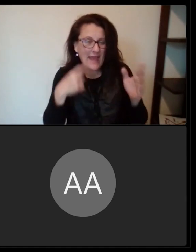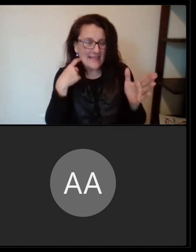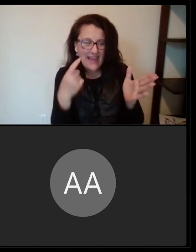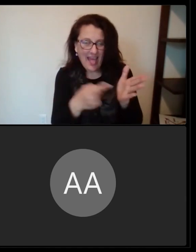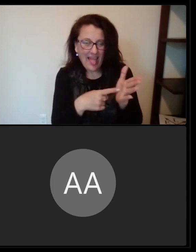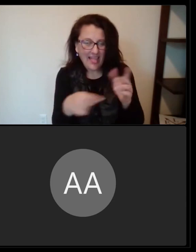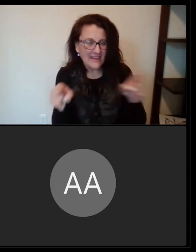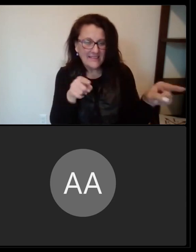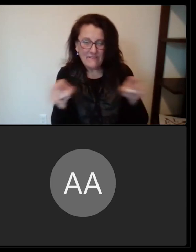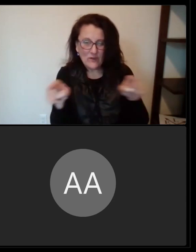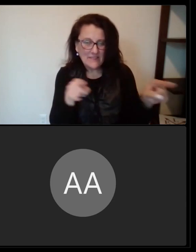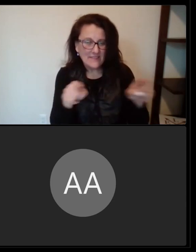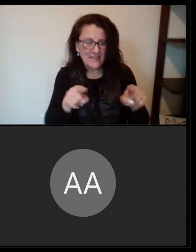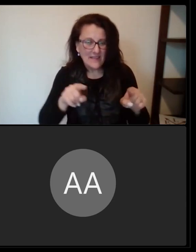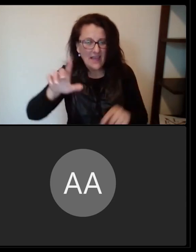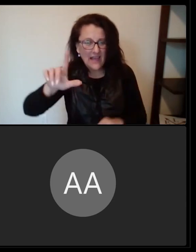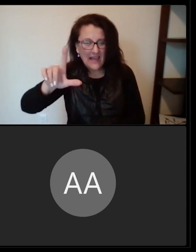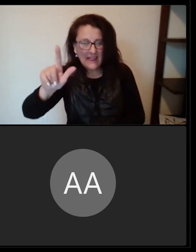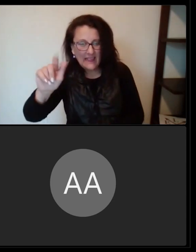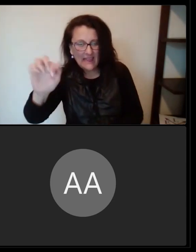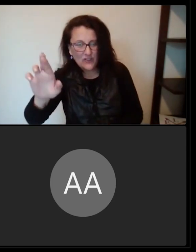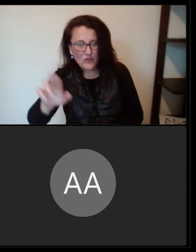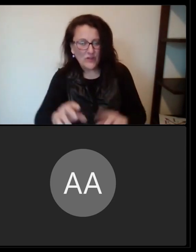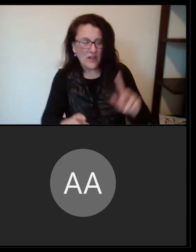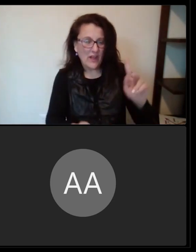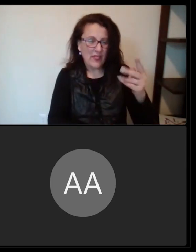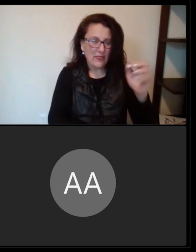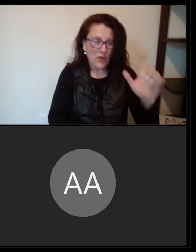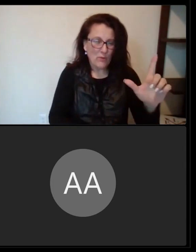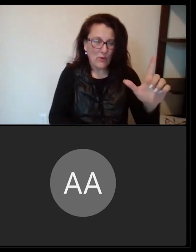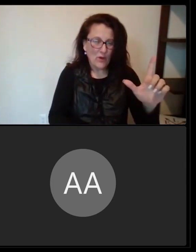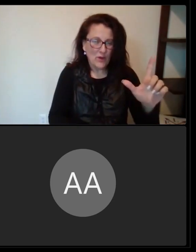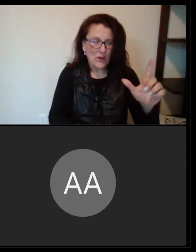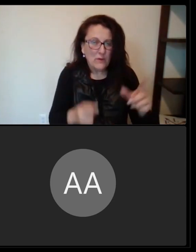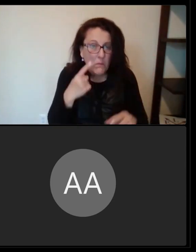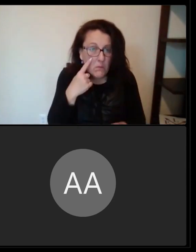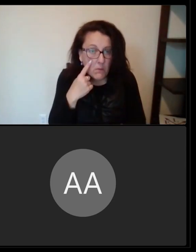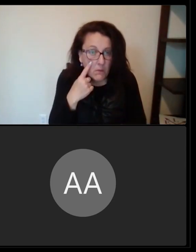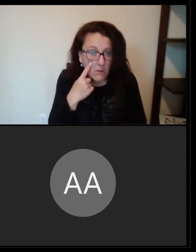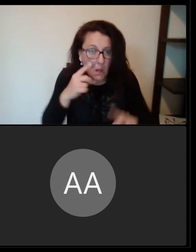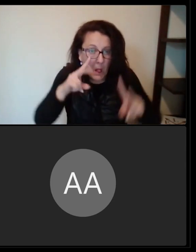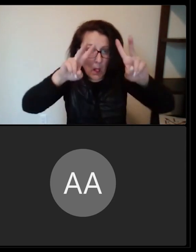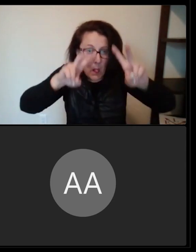difference between a laser printed ballot and a thermal printed ballot without significant inspection.